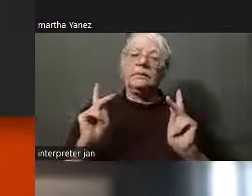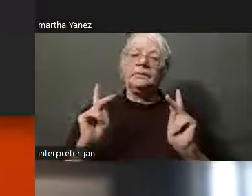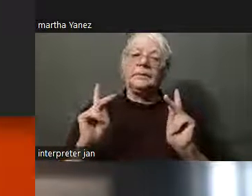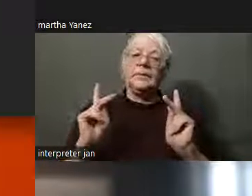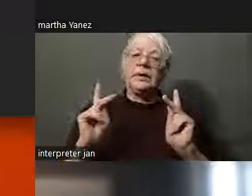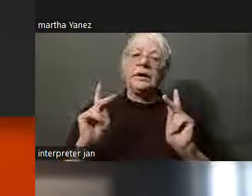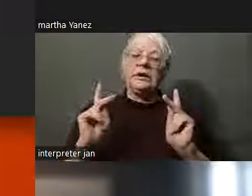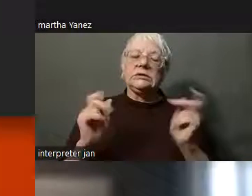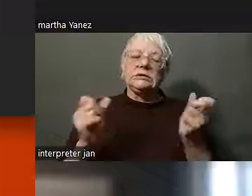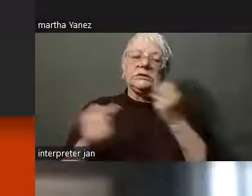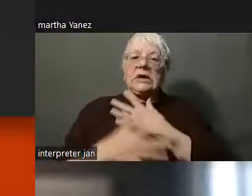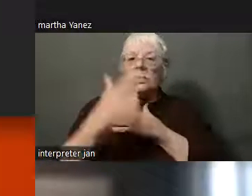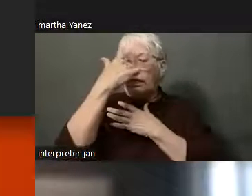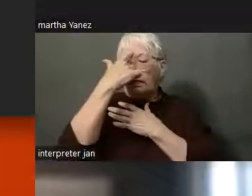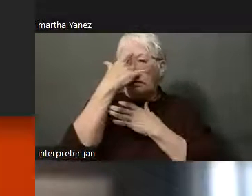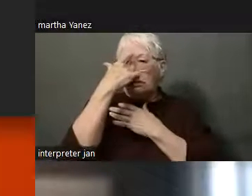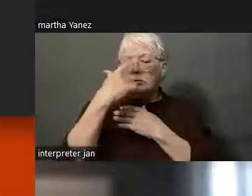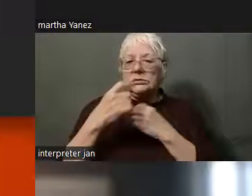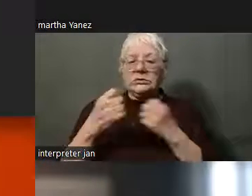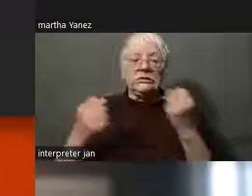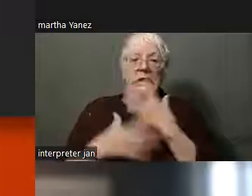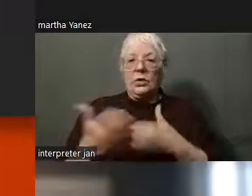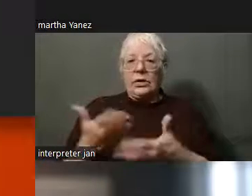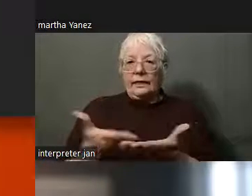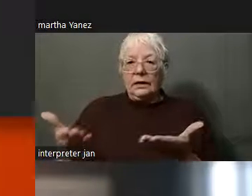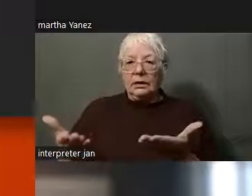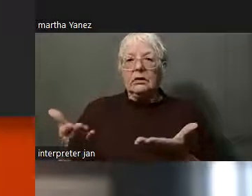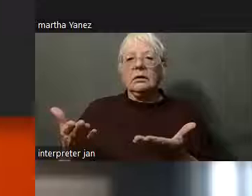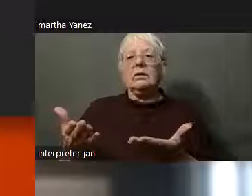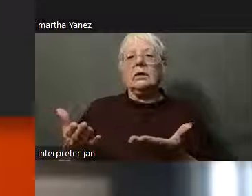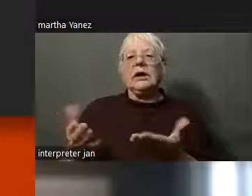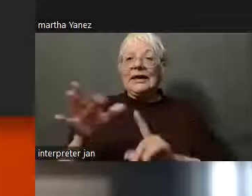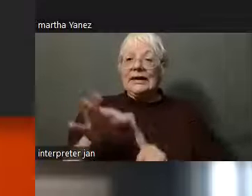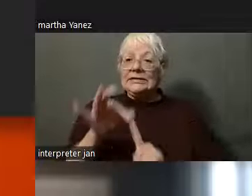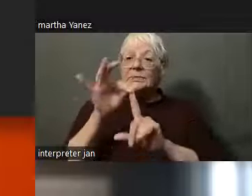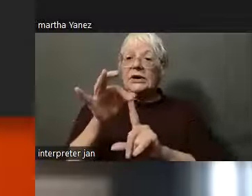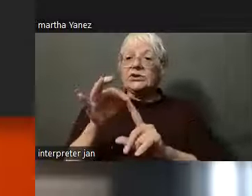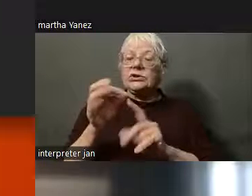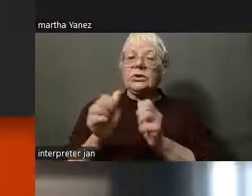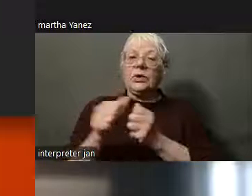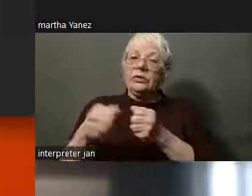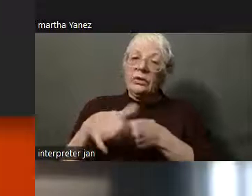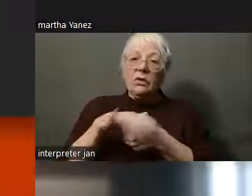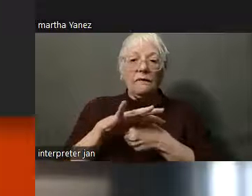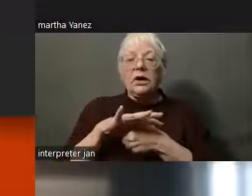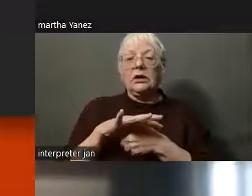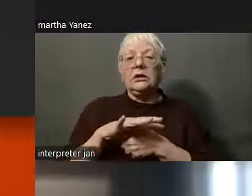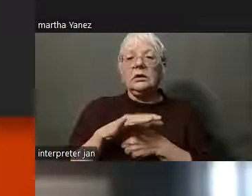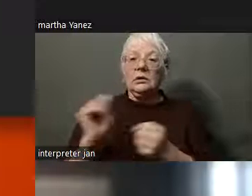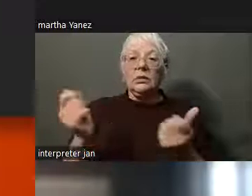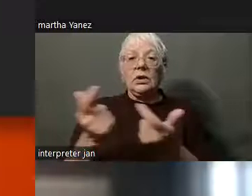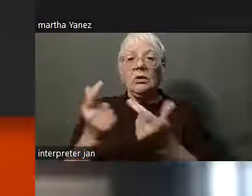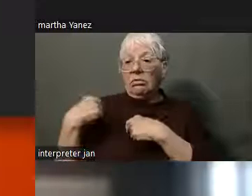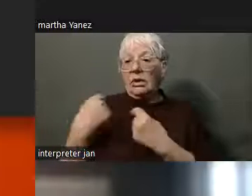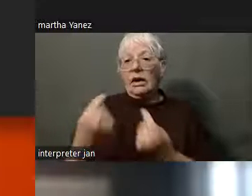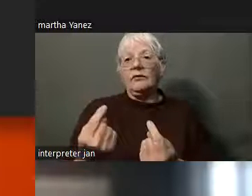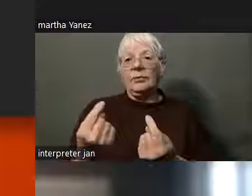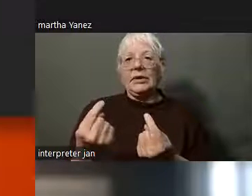scary thought. It's a scary thing. Um, Especially through COVID, since we all have been sort